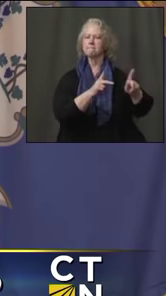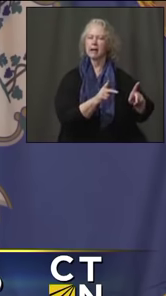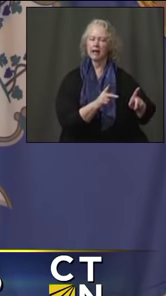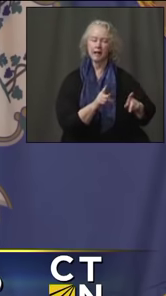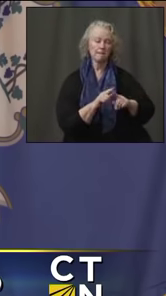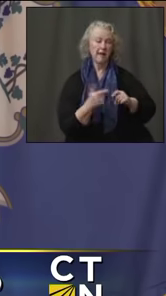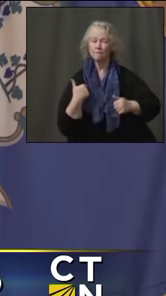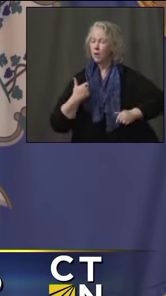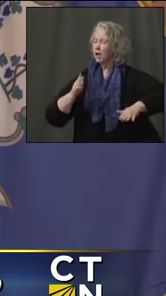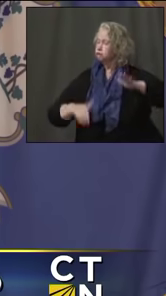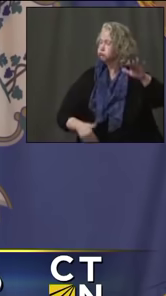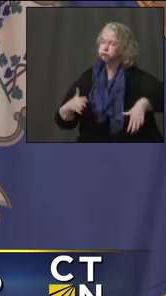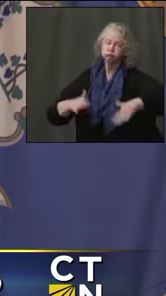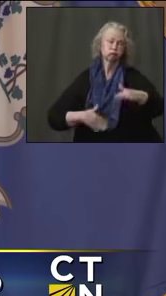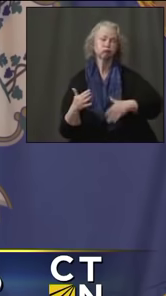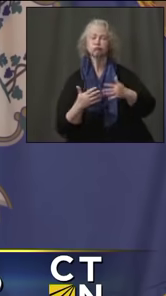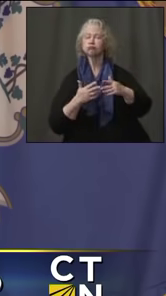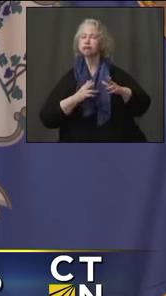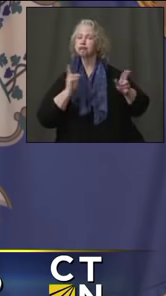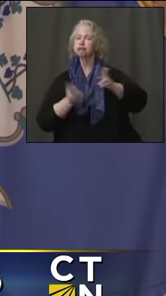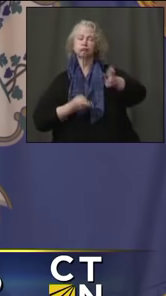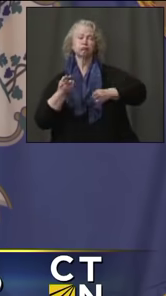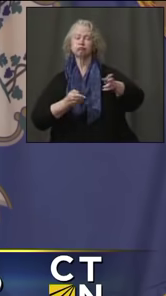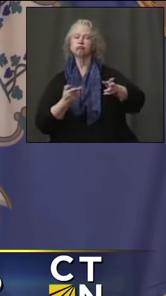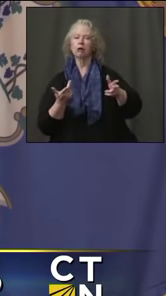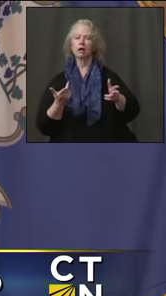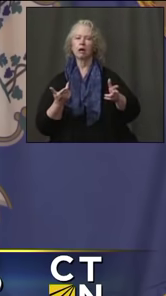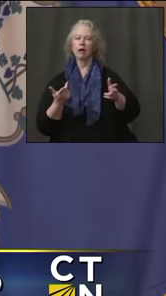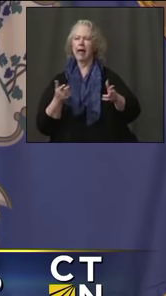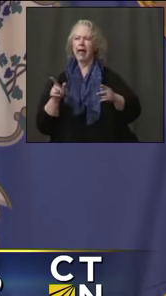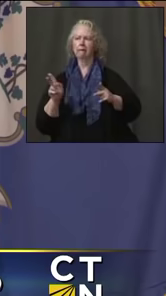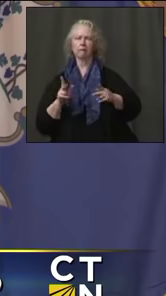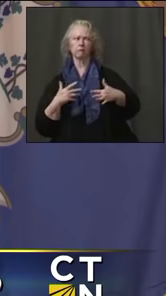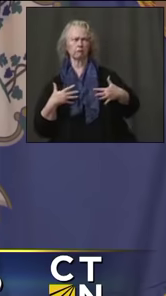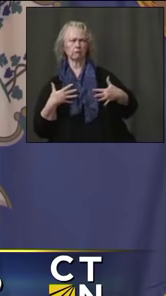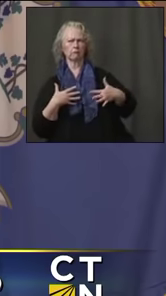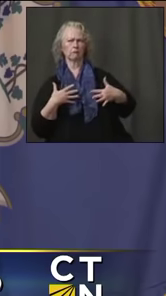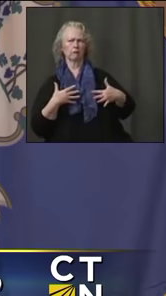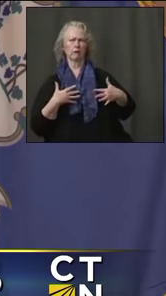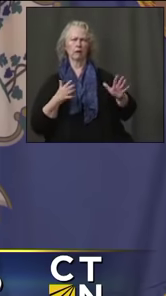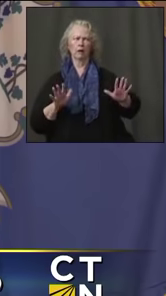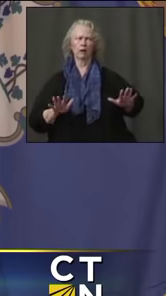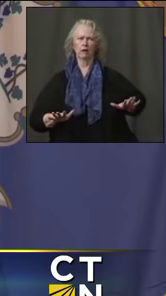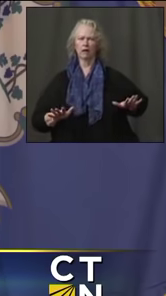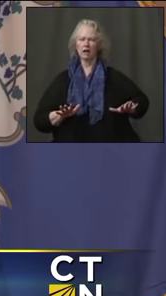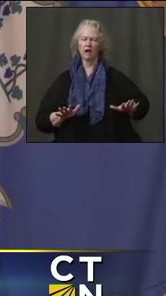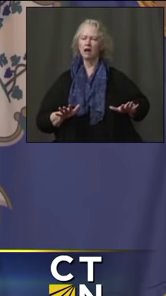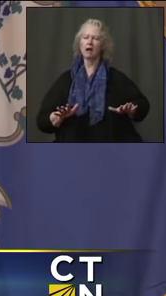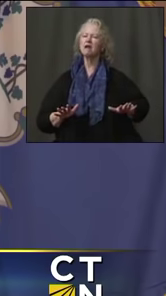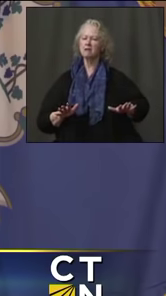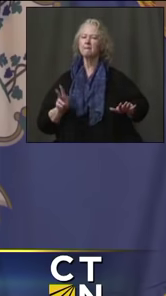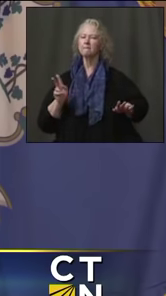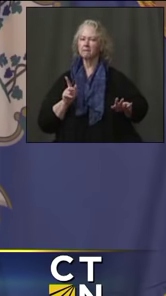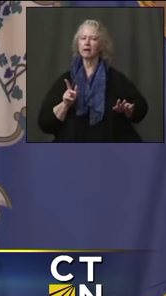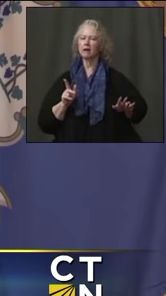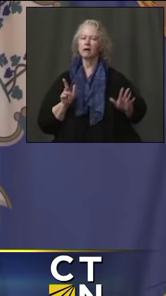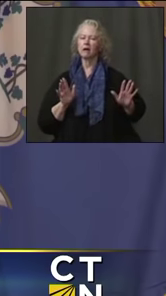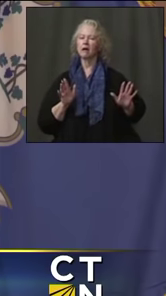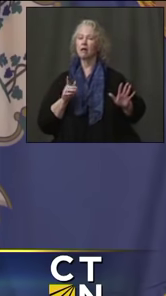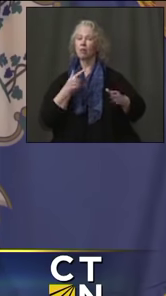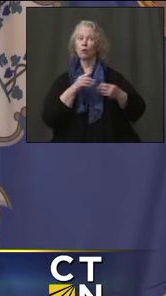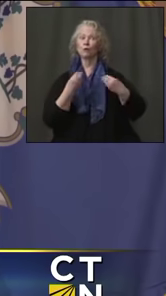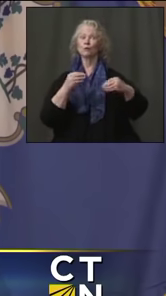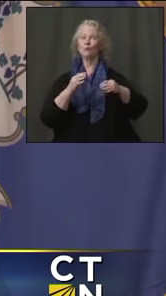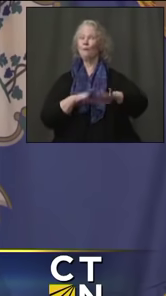it back over the concerns of the public health professionals, I think the opposite will happen. You'll have some open stores that